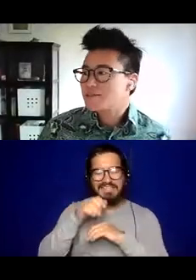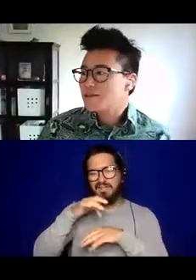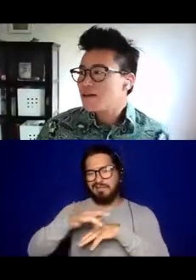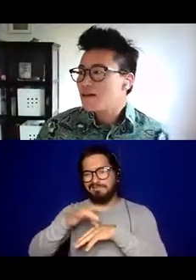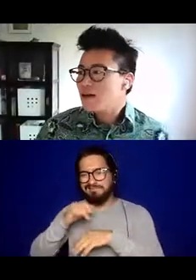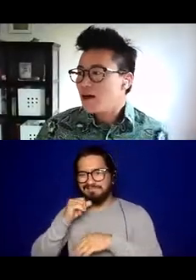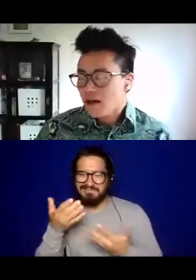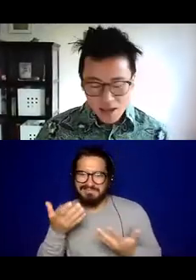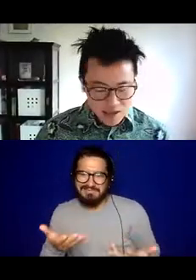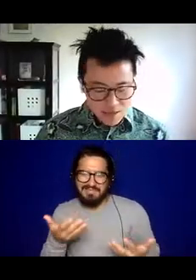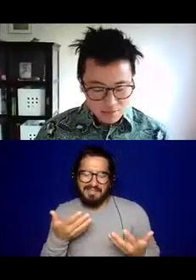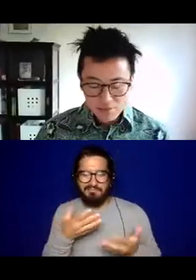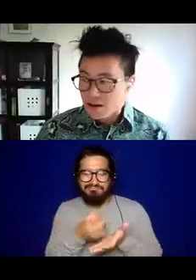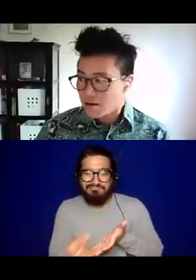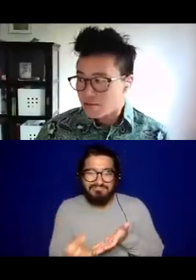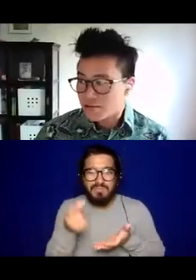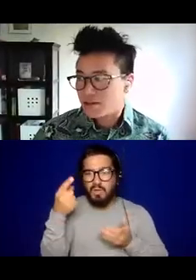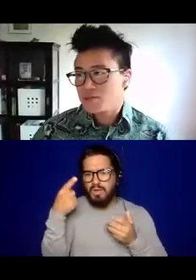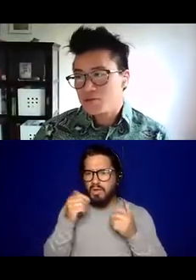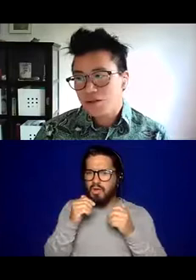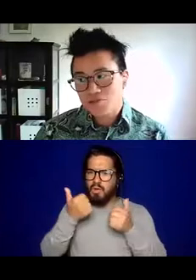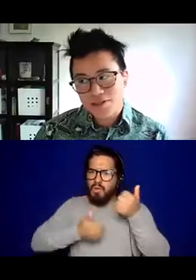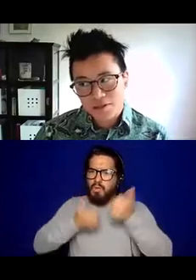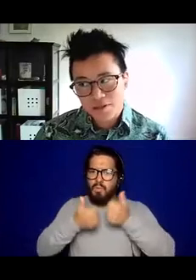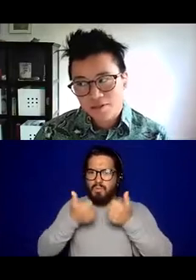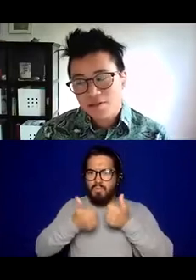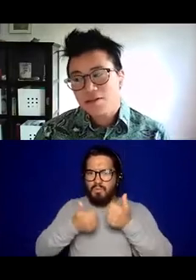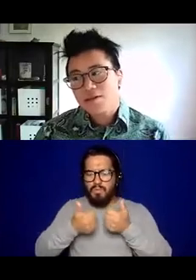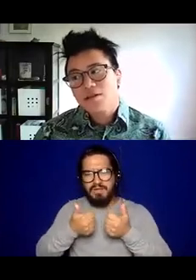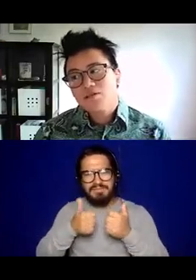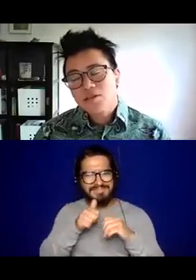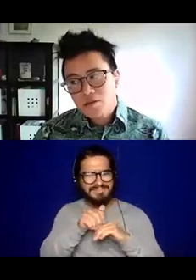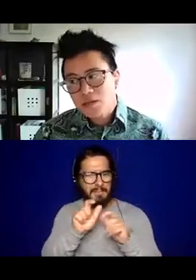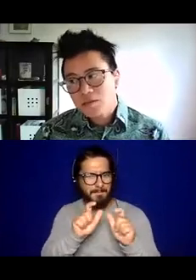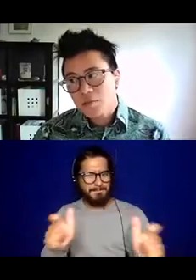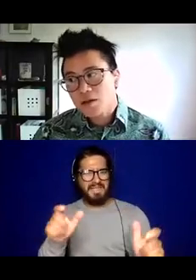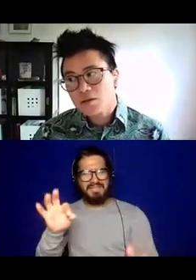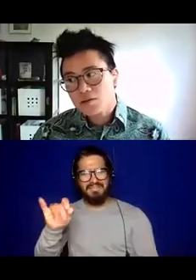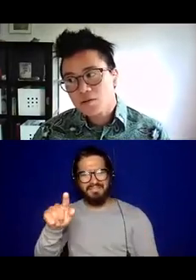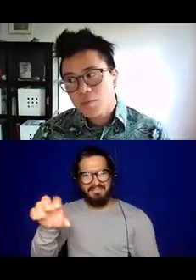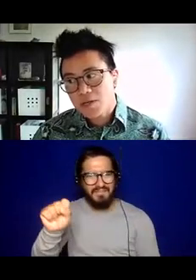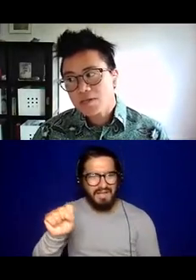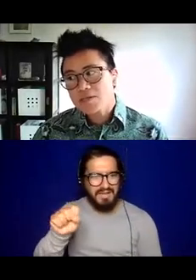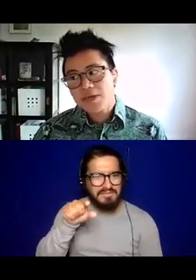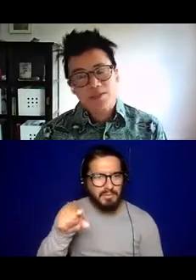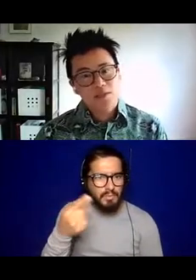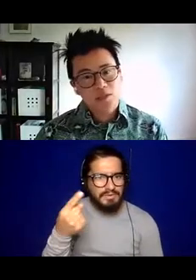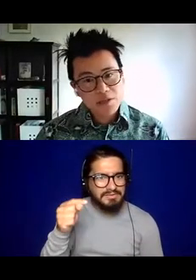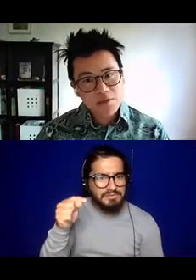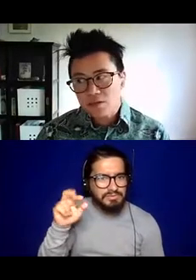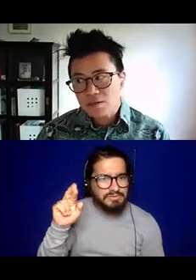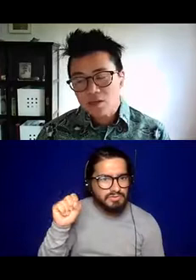files? I love this tool called Treasurit. Treasurit is a company that's based